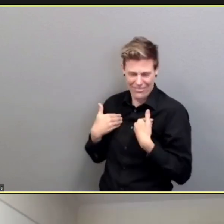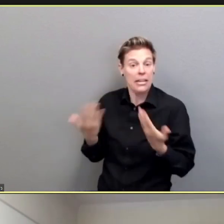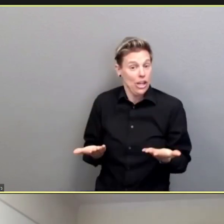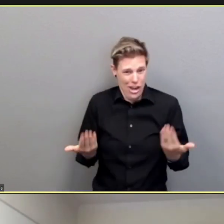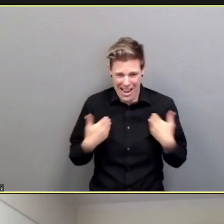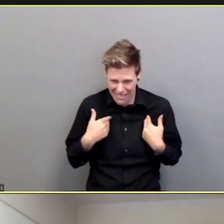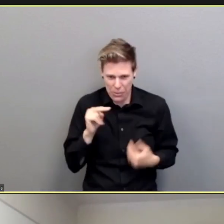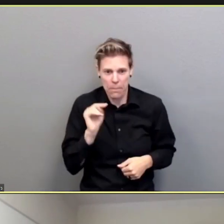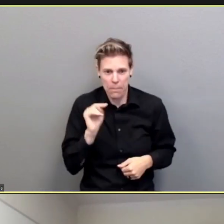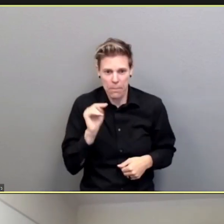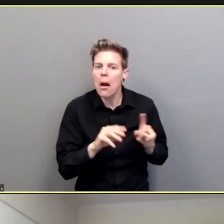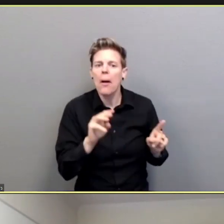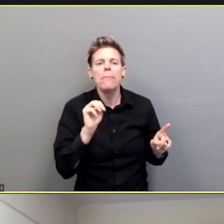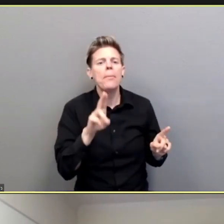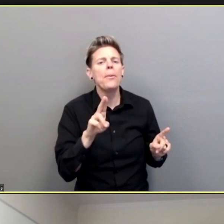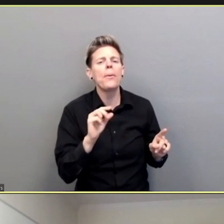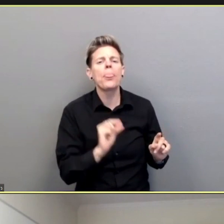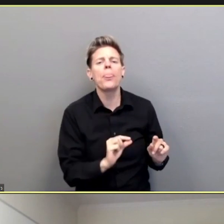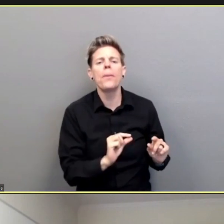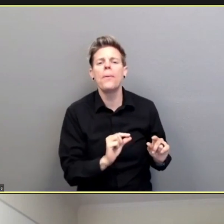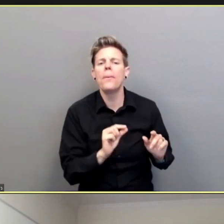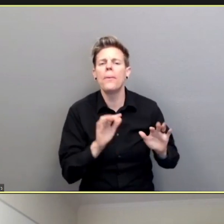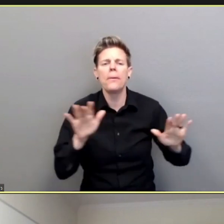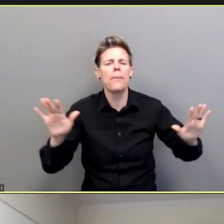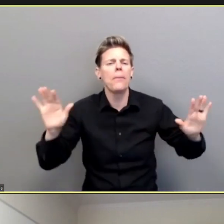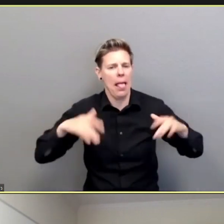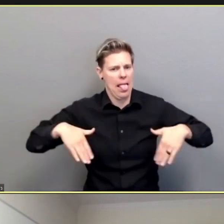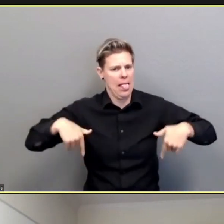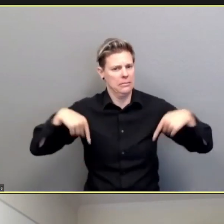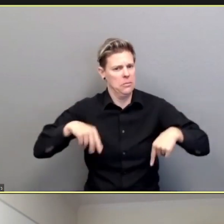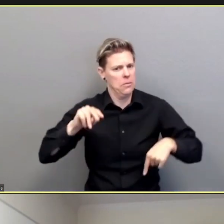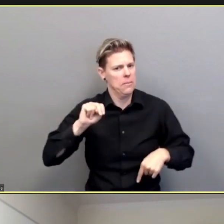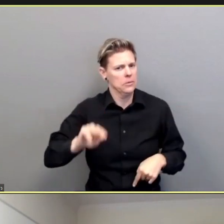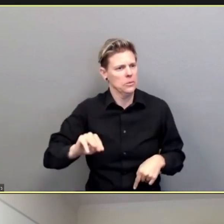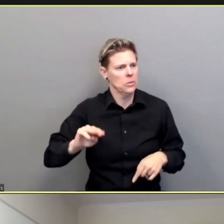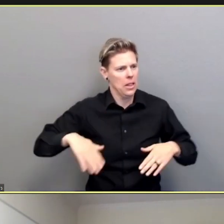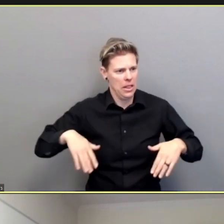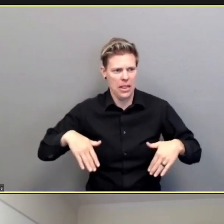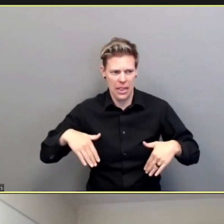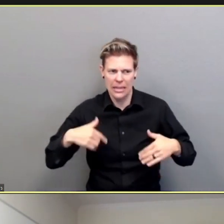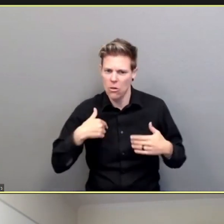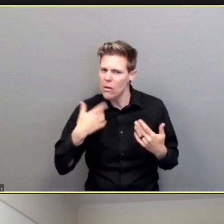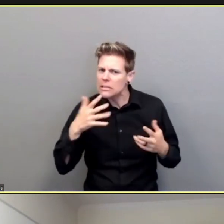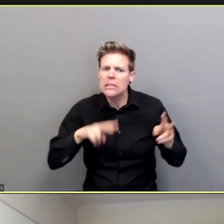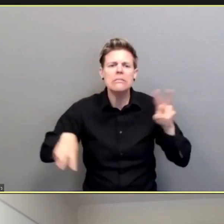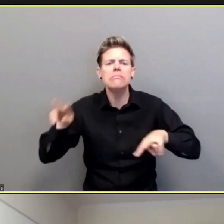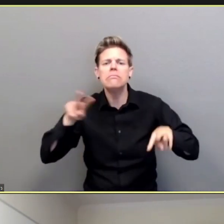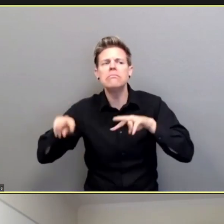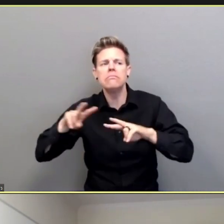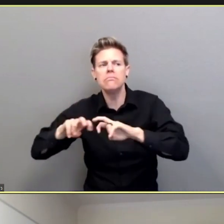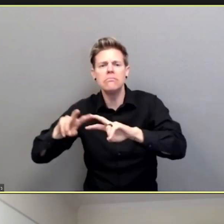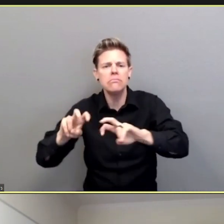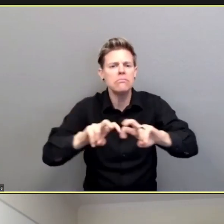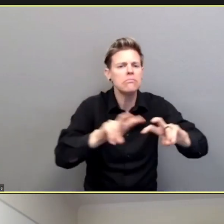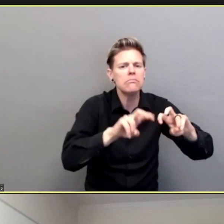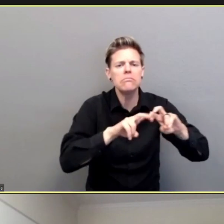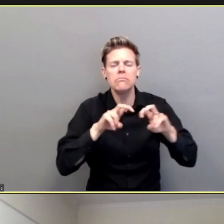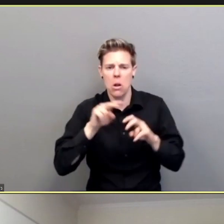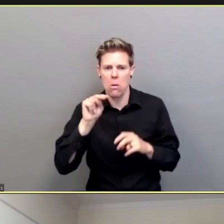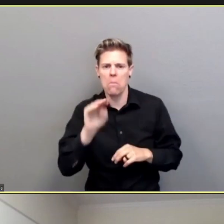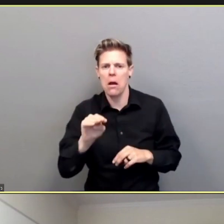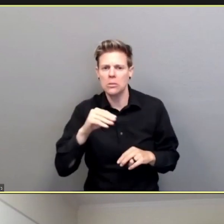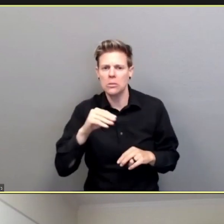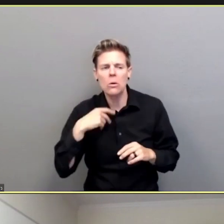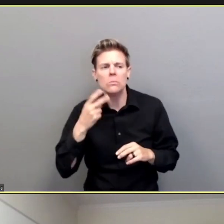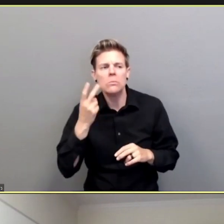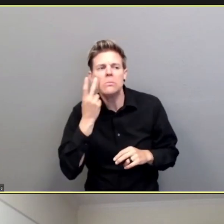Secretary Grace. We have sequenced this here in New Mexico as well. And again, this